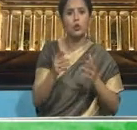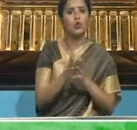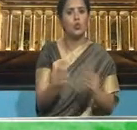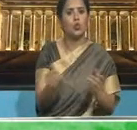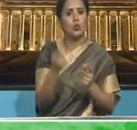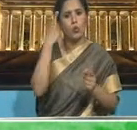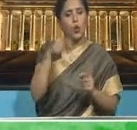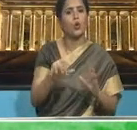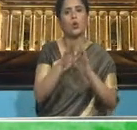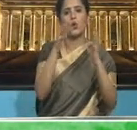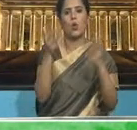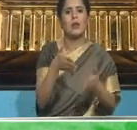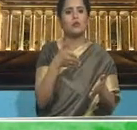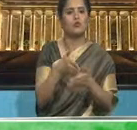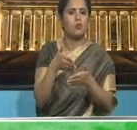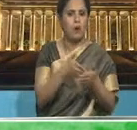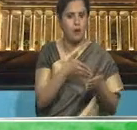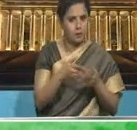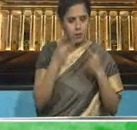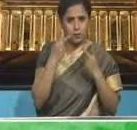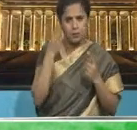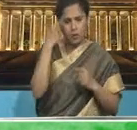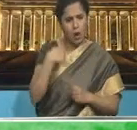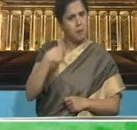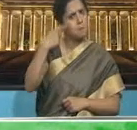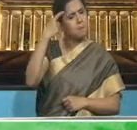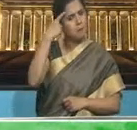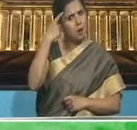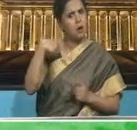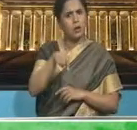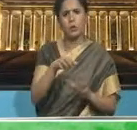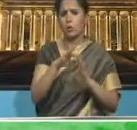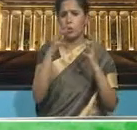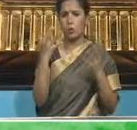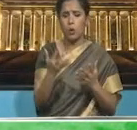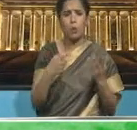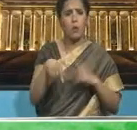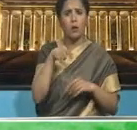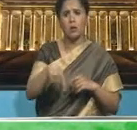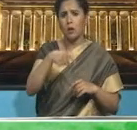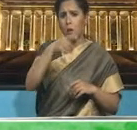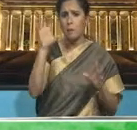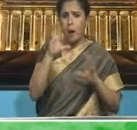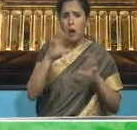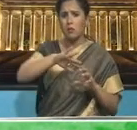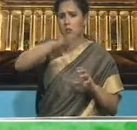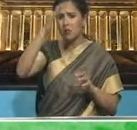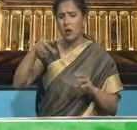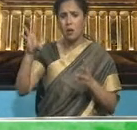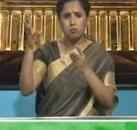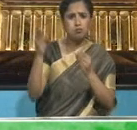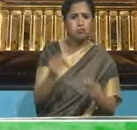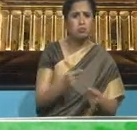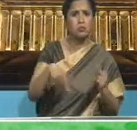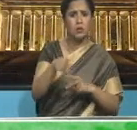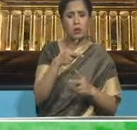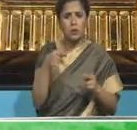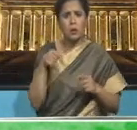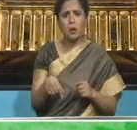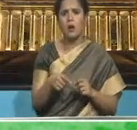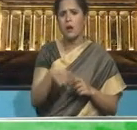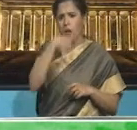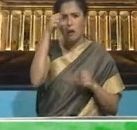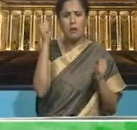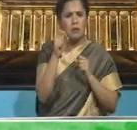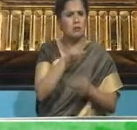for global challenges. To my mind, global warming and climate change are the most pressing among